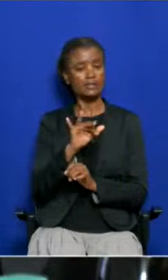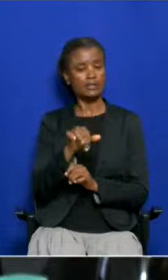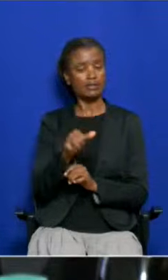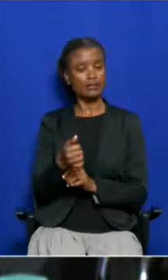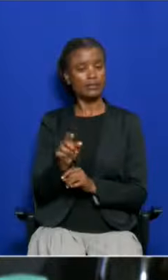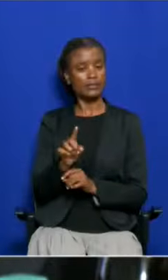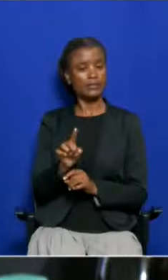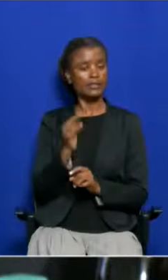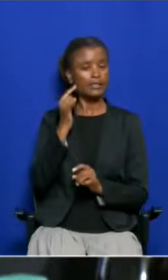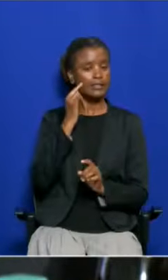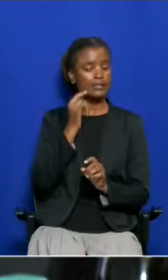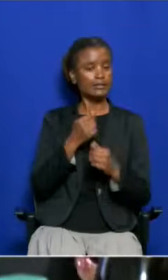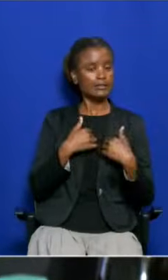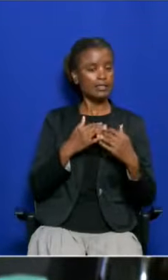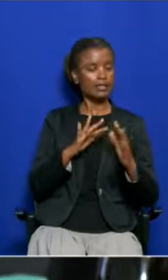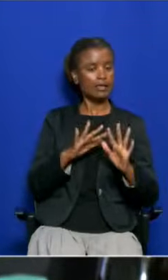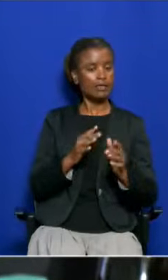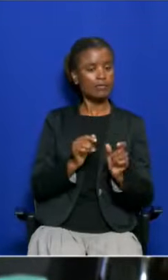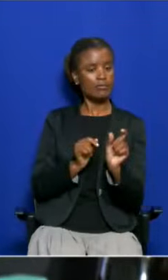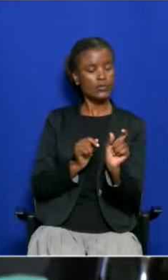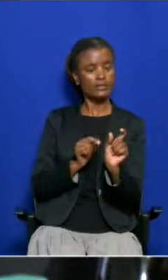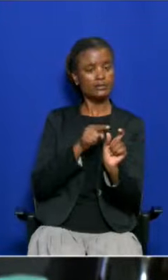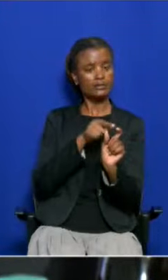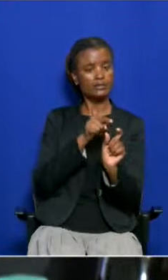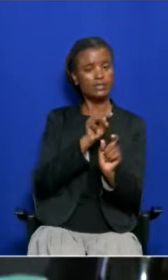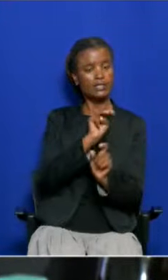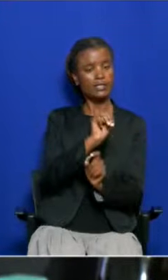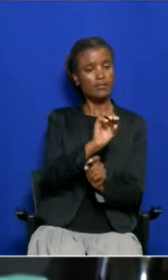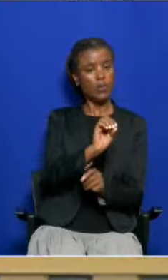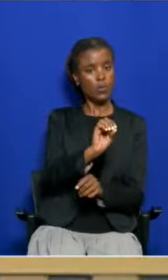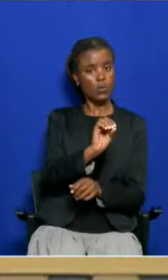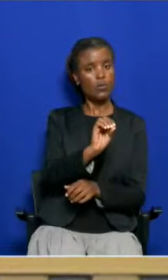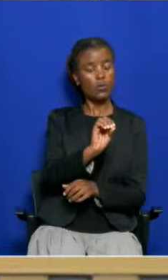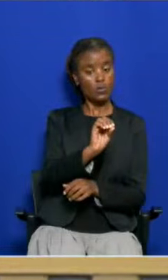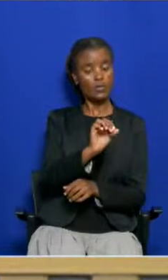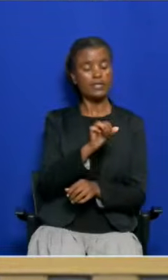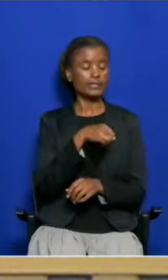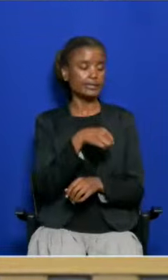M-O. That's correct, Chair. M-O-T-H. Yes.